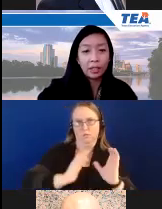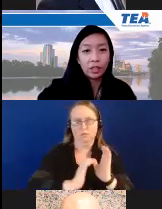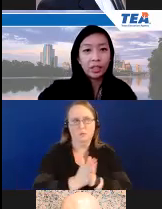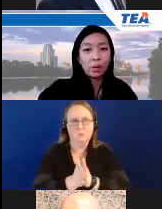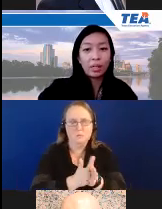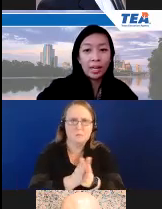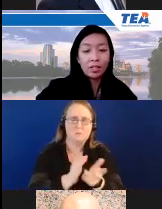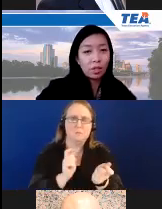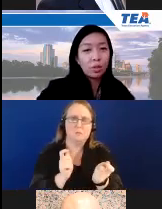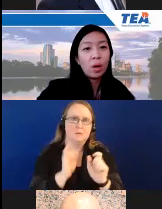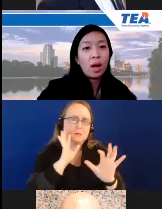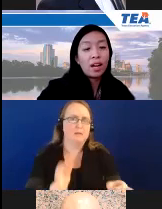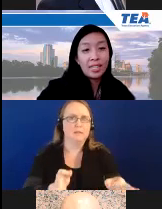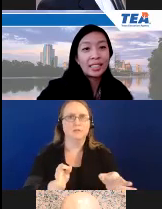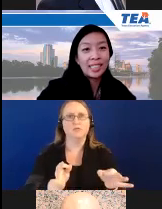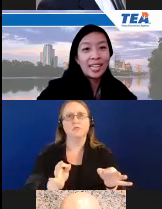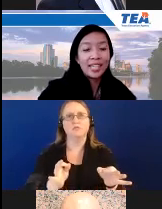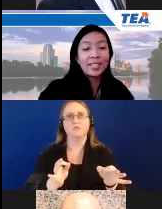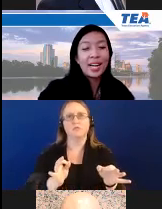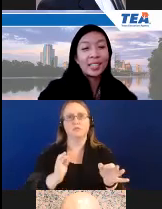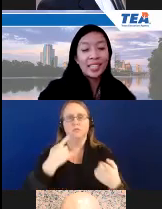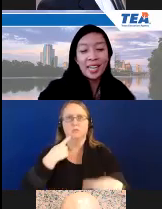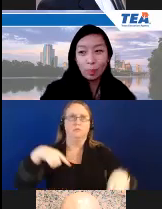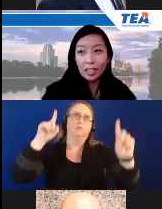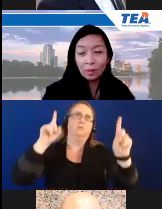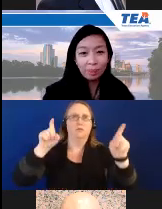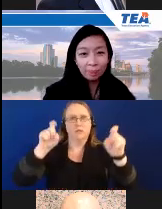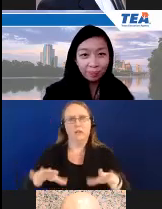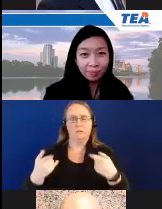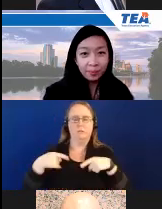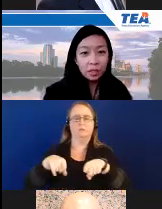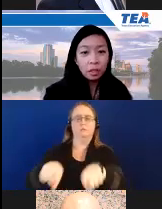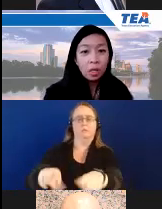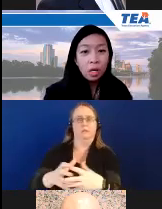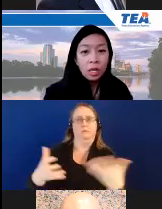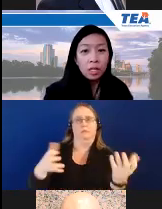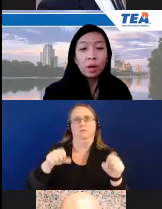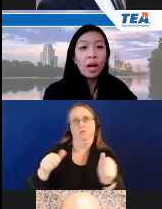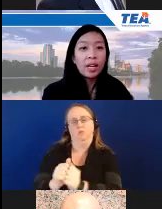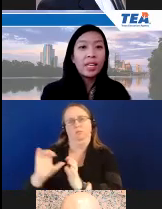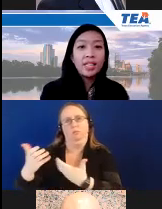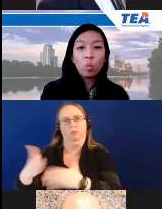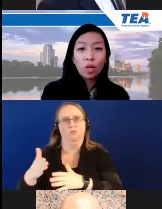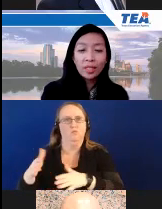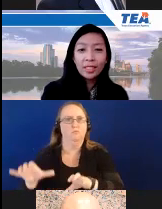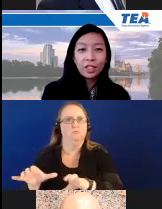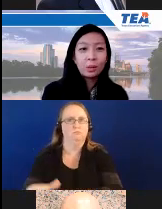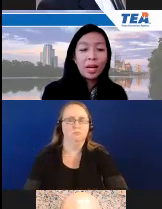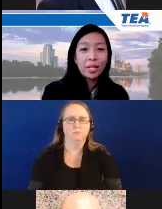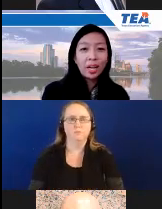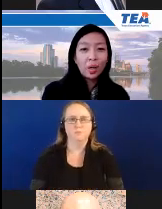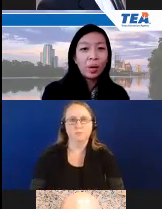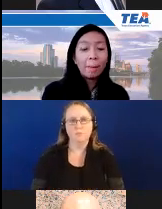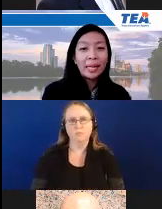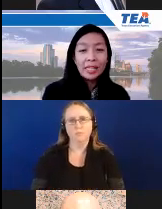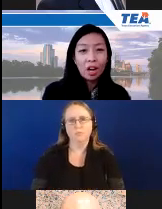making decisions that will get us to a test that is as aligned as possible. So it is worth it to just